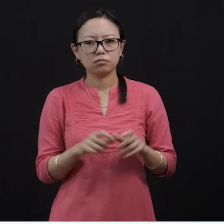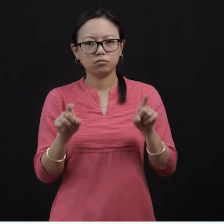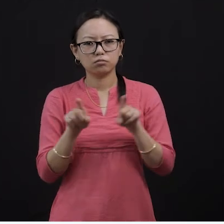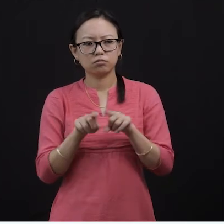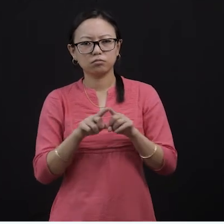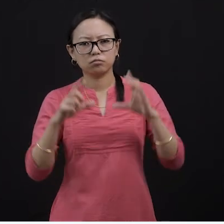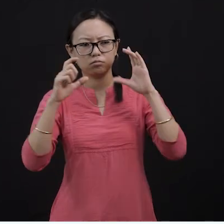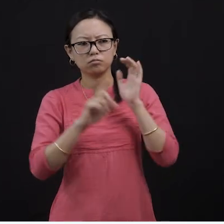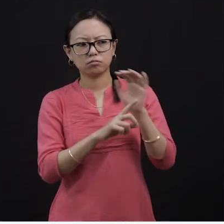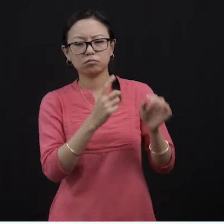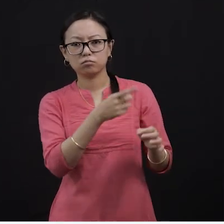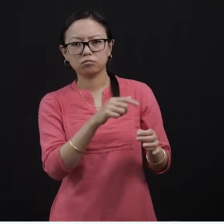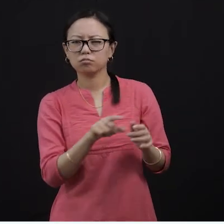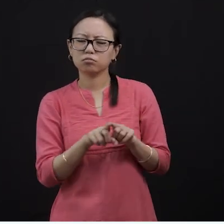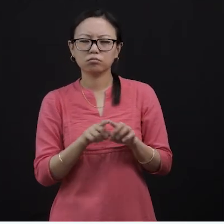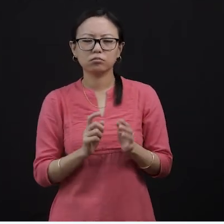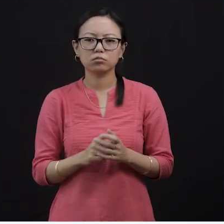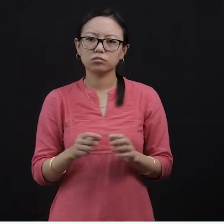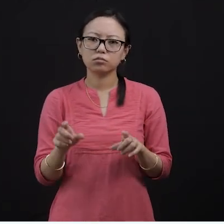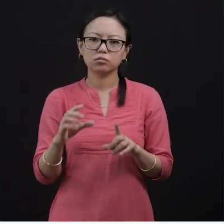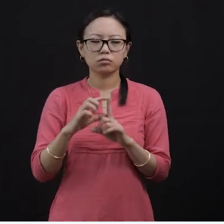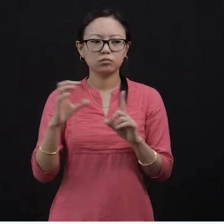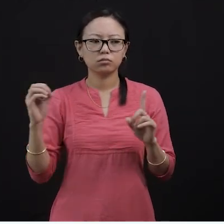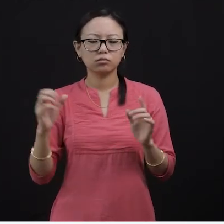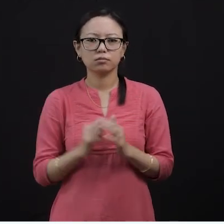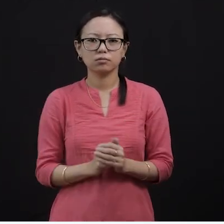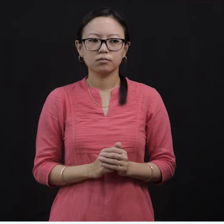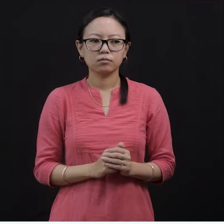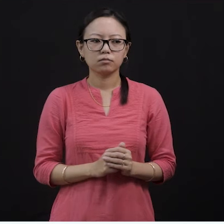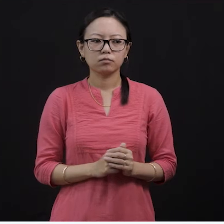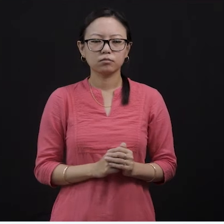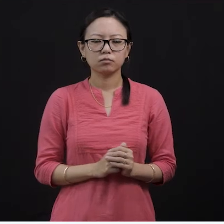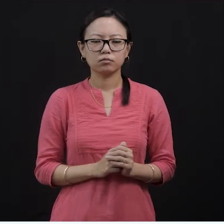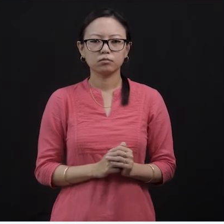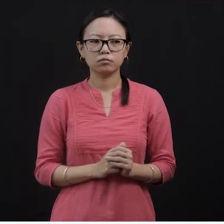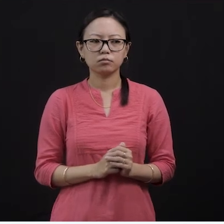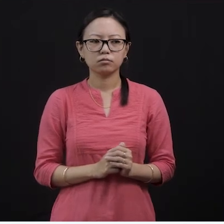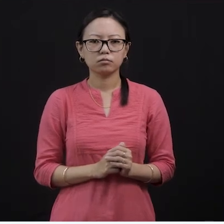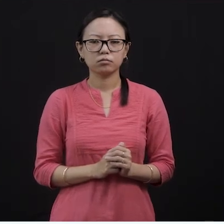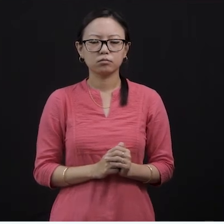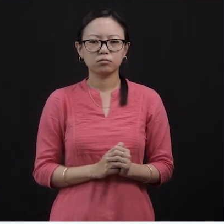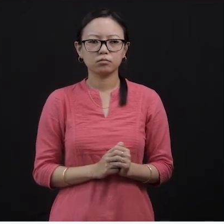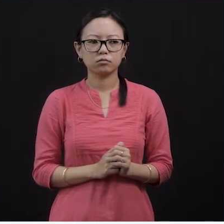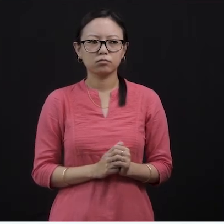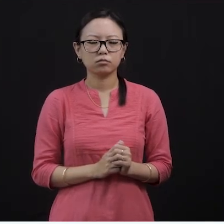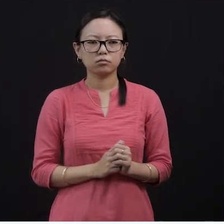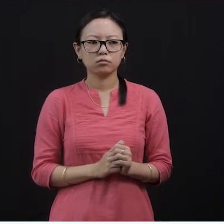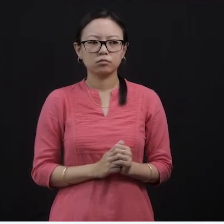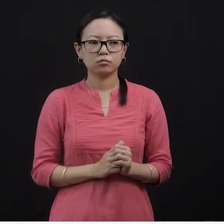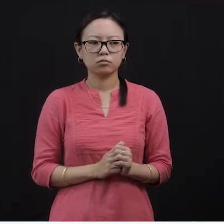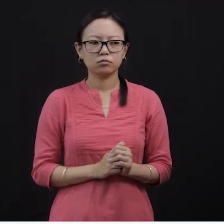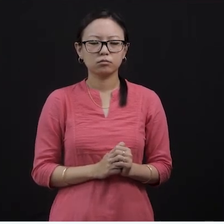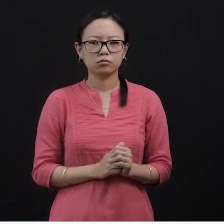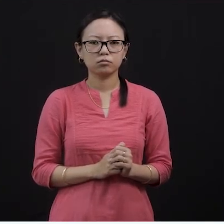suspend this in the stand here. And now, just before, we are going to